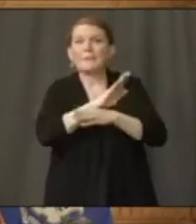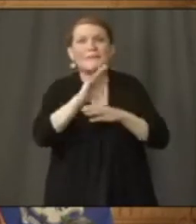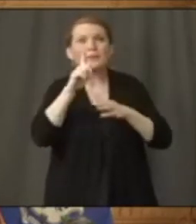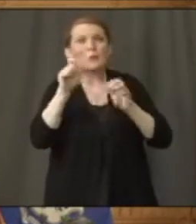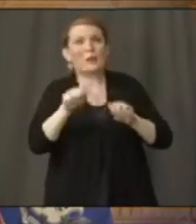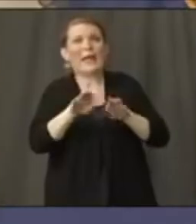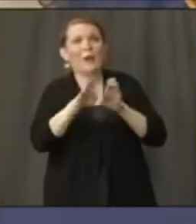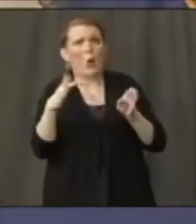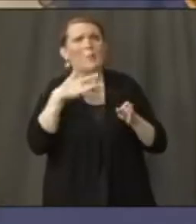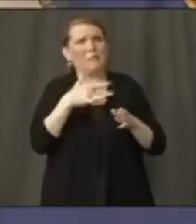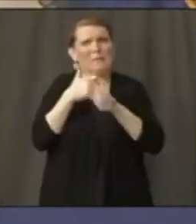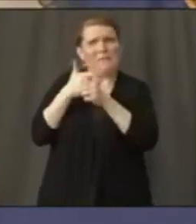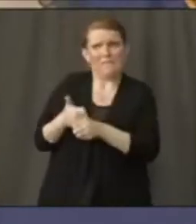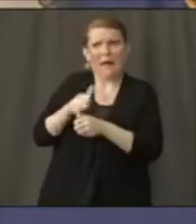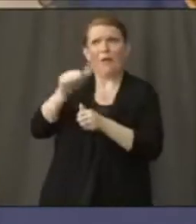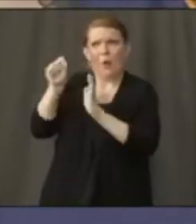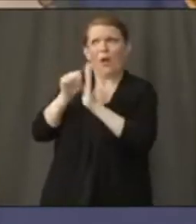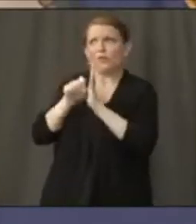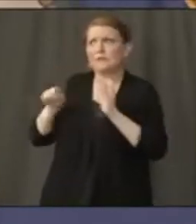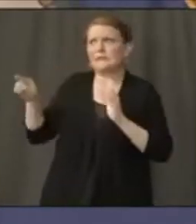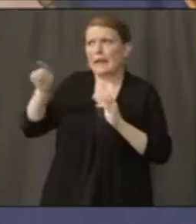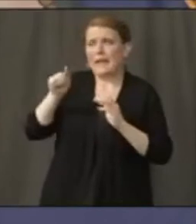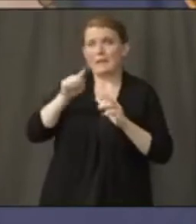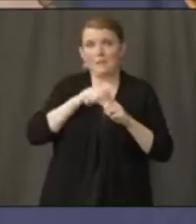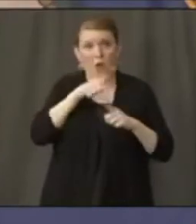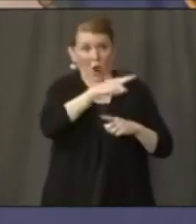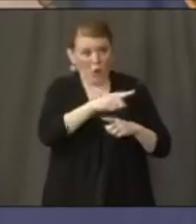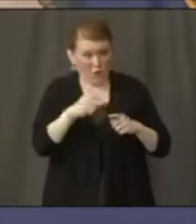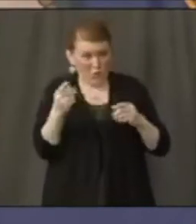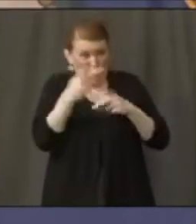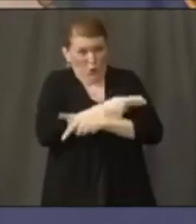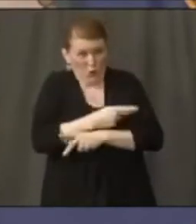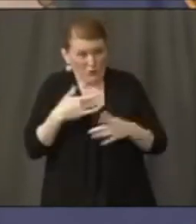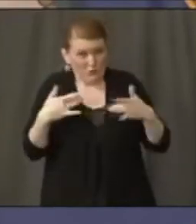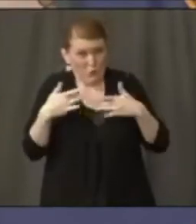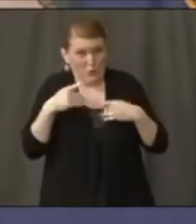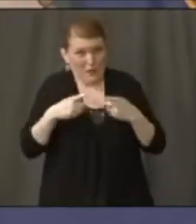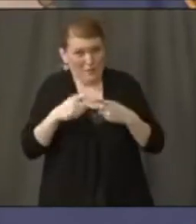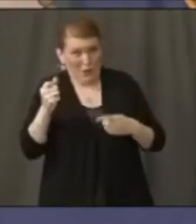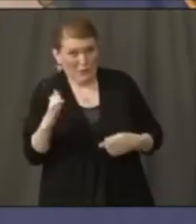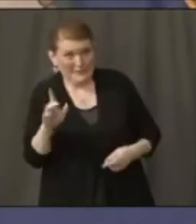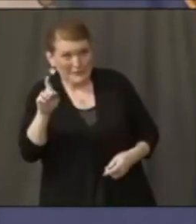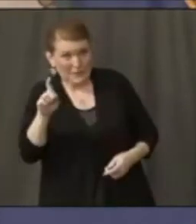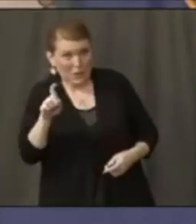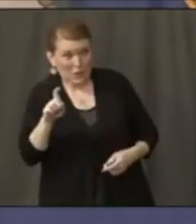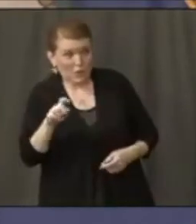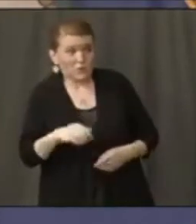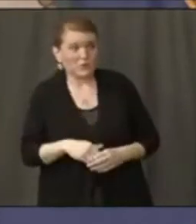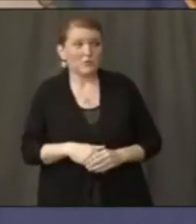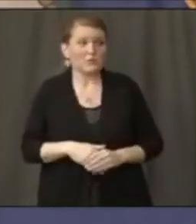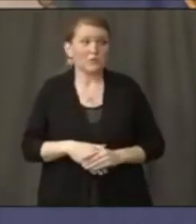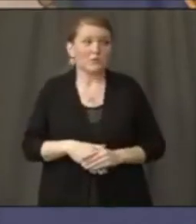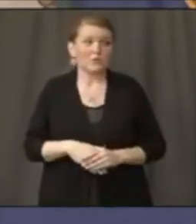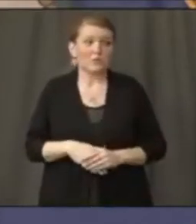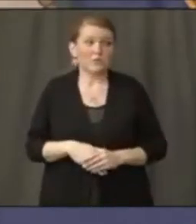I mean, the idea that we would potentially open early and people have an incentive to drive up from New York or drive down from Massachusetts